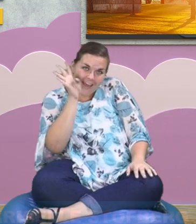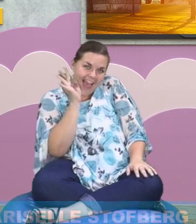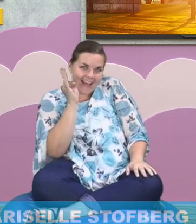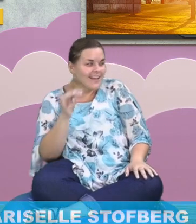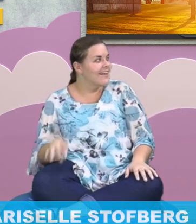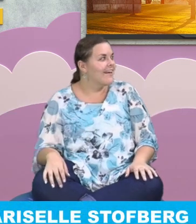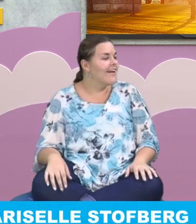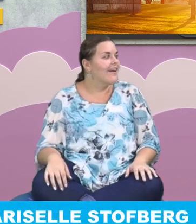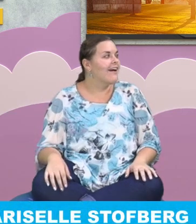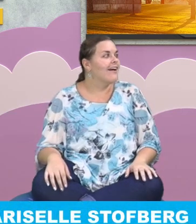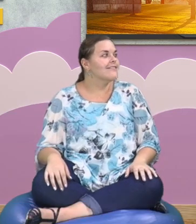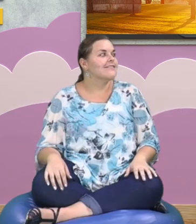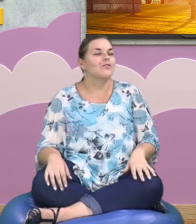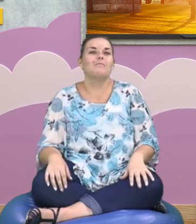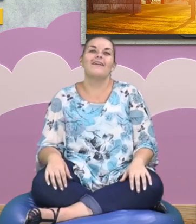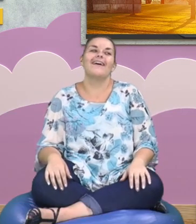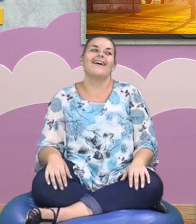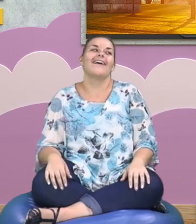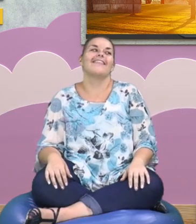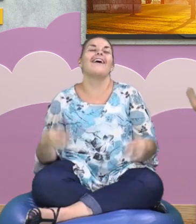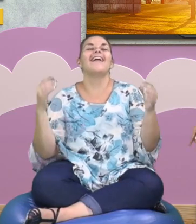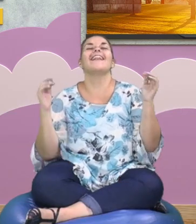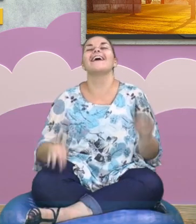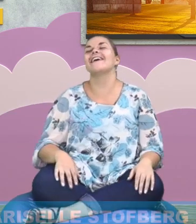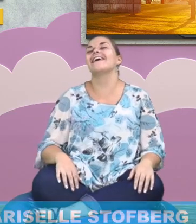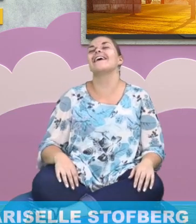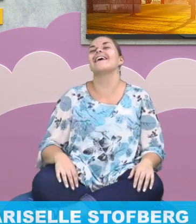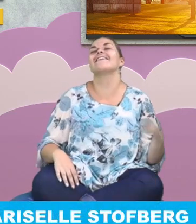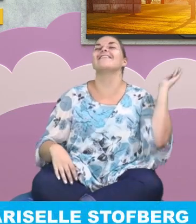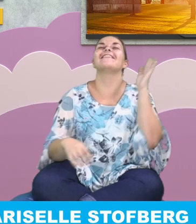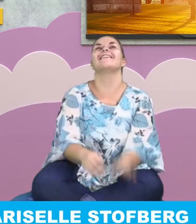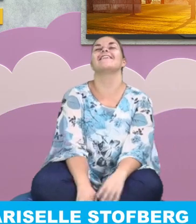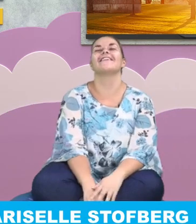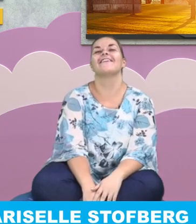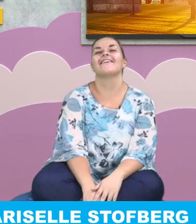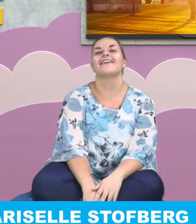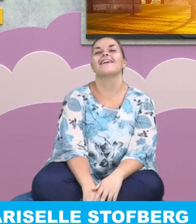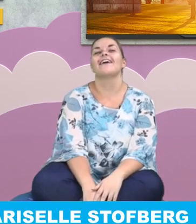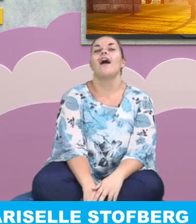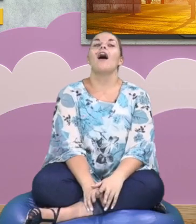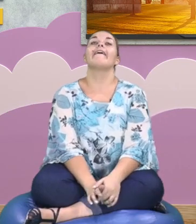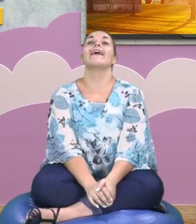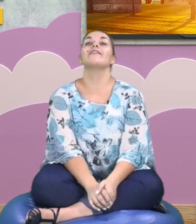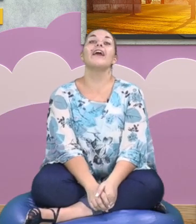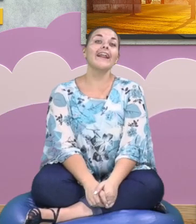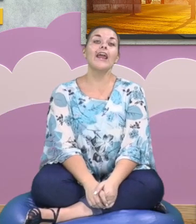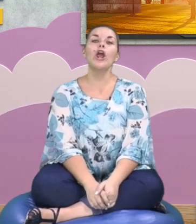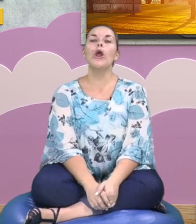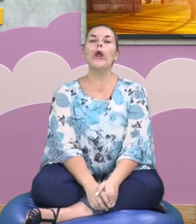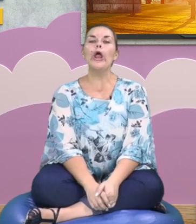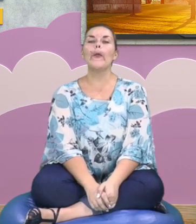1, 2, 3, 4, 4. You're so smart, Maricel. Stupid. Stop I like it. Okay, let's go. Let's go to the lesson now. Okay, get